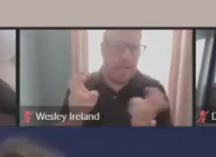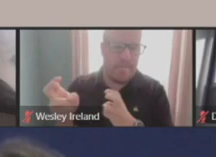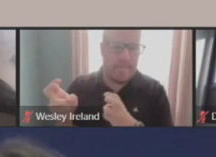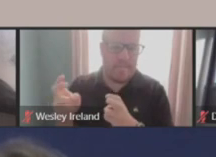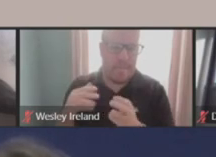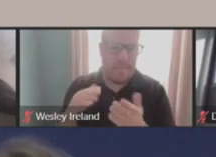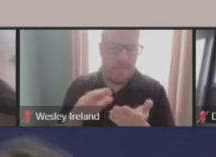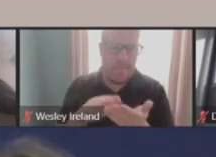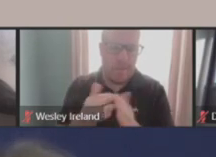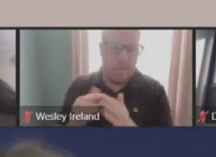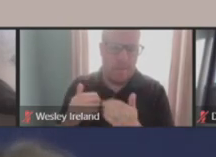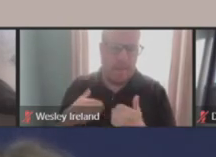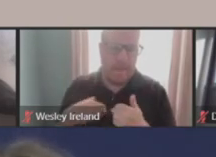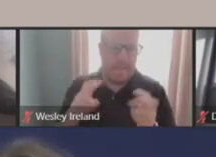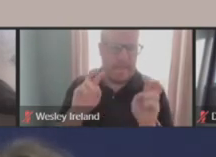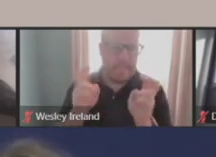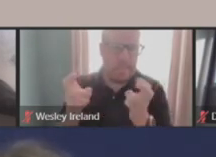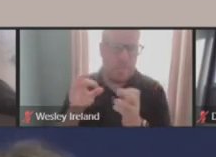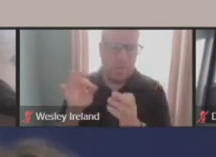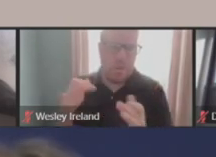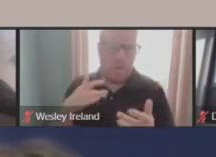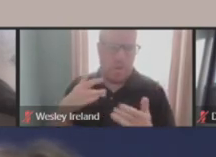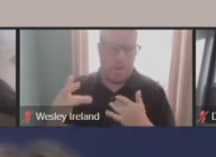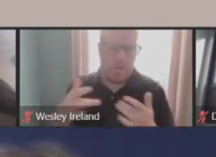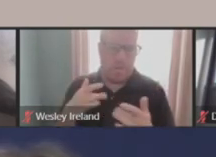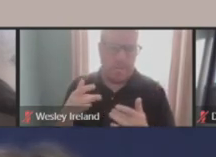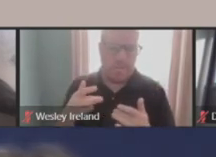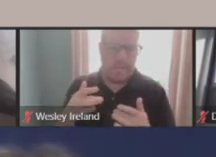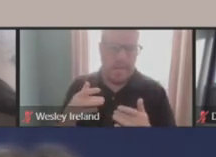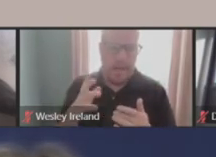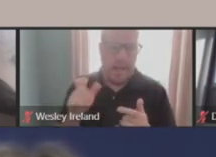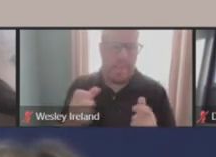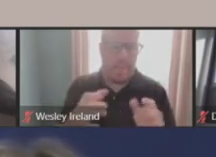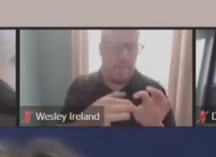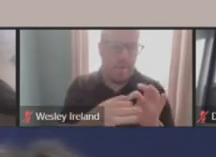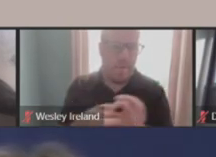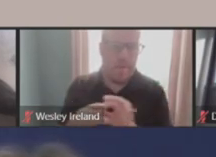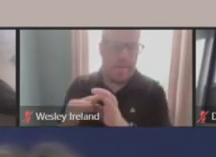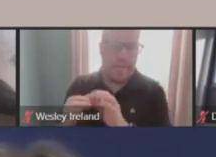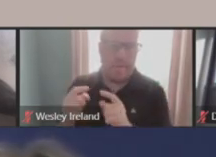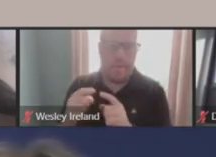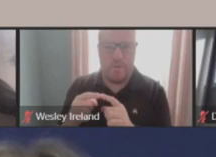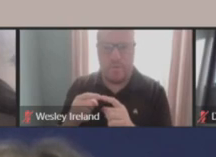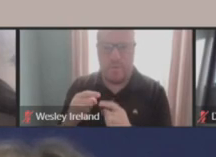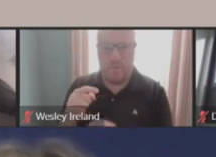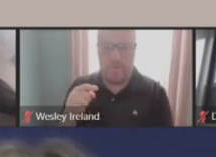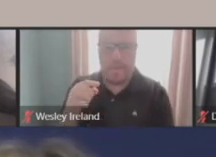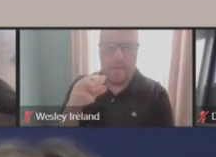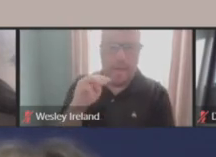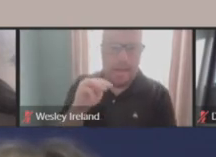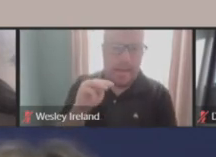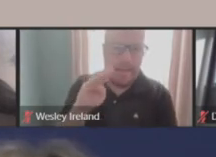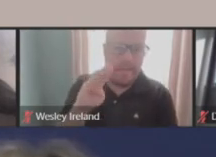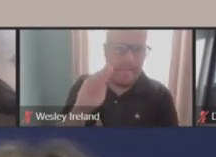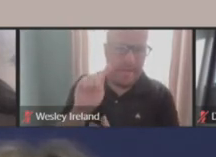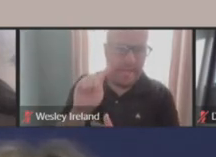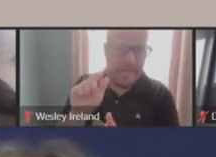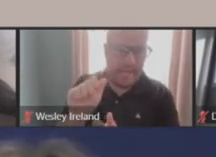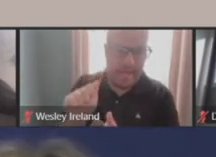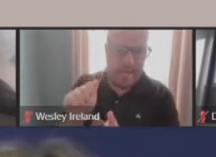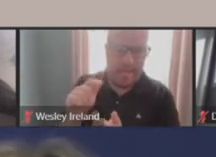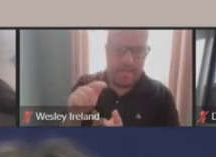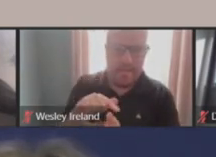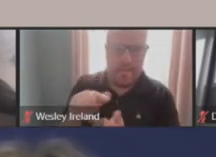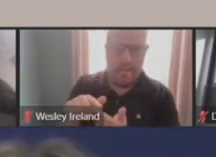And there were some big topics that the community raised. These are issues or concerns that were related to